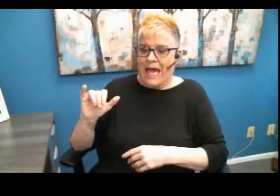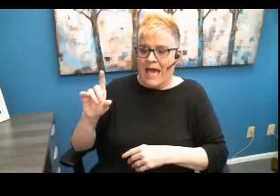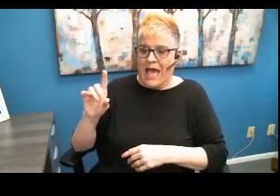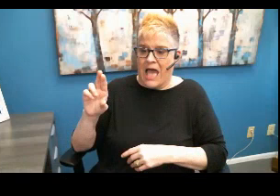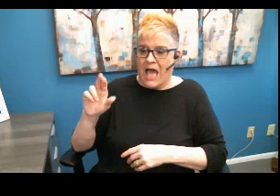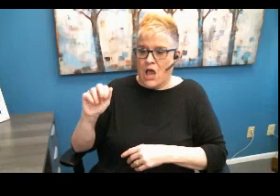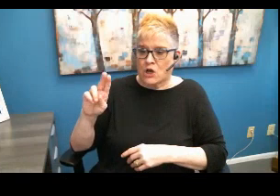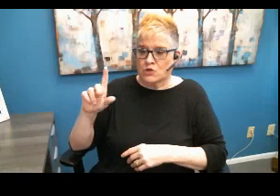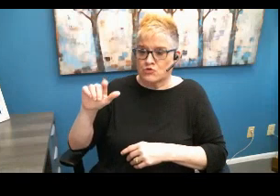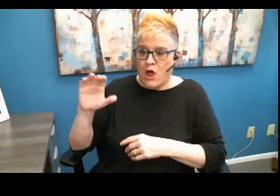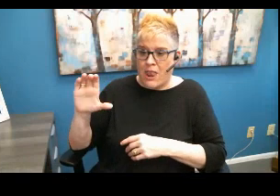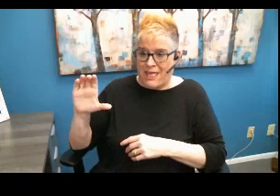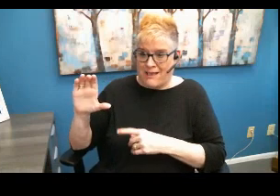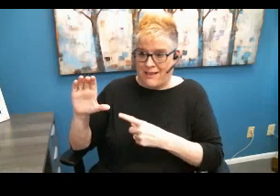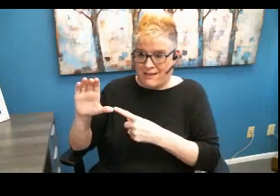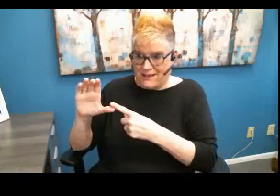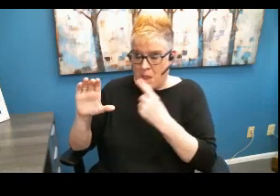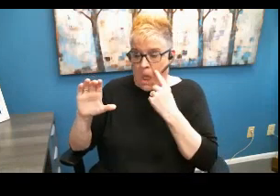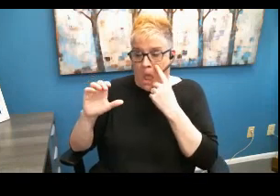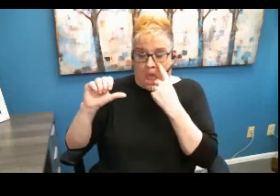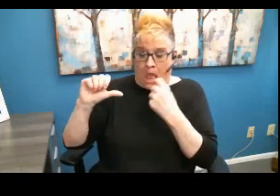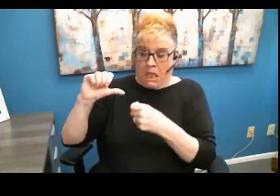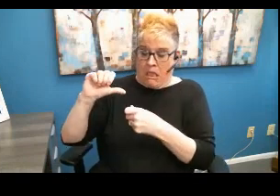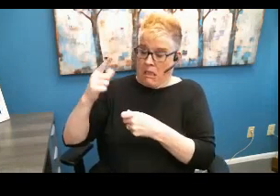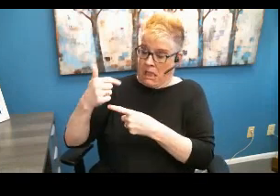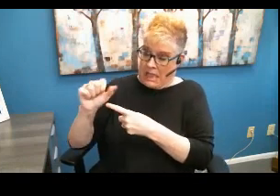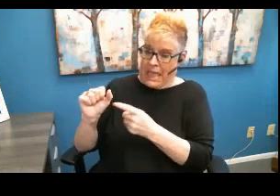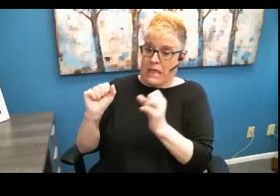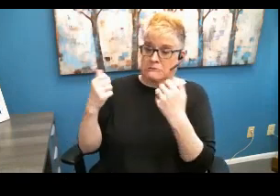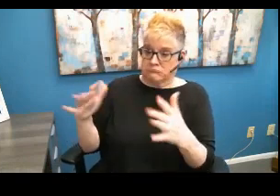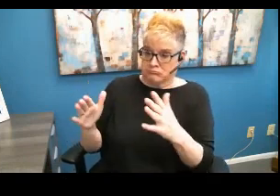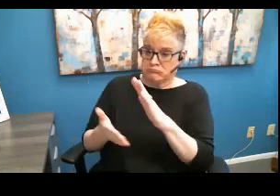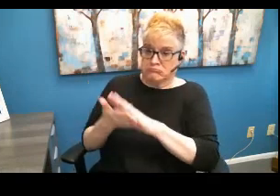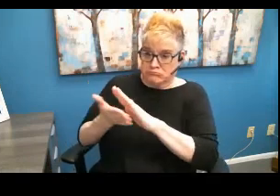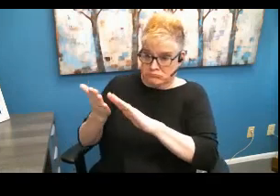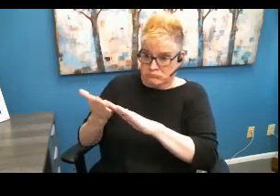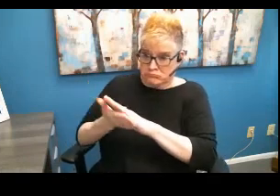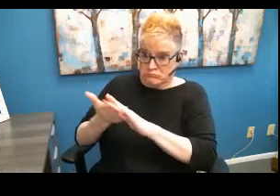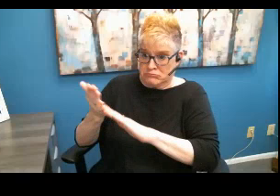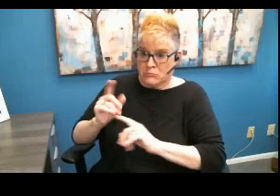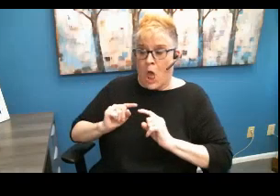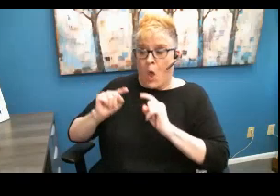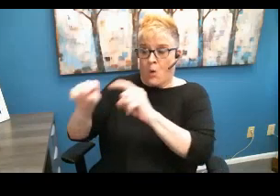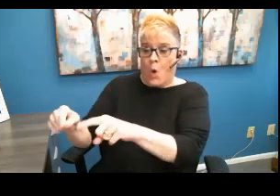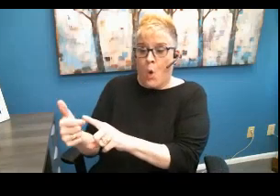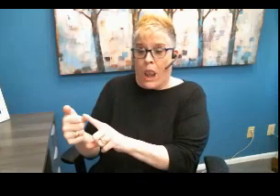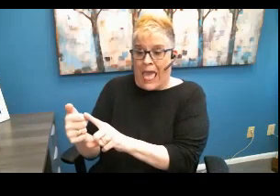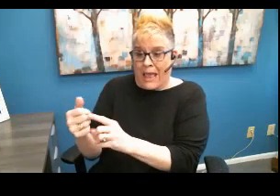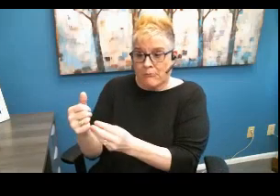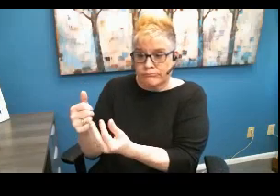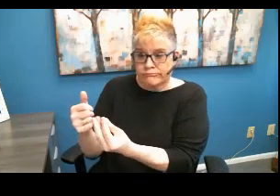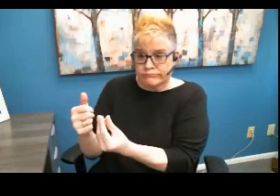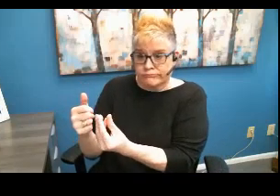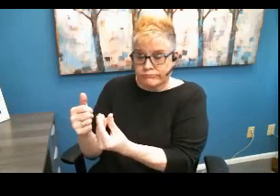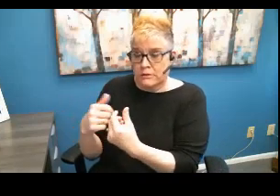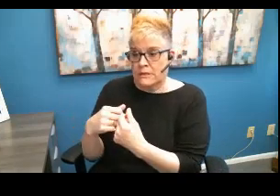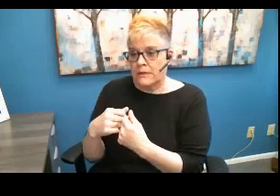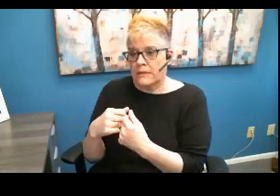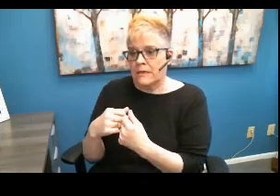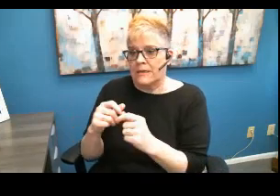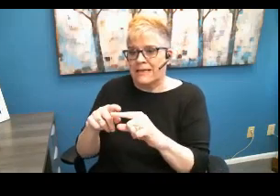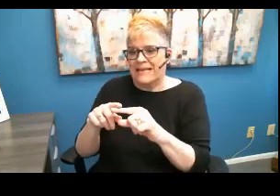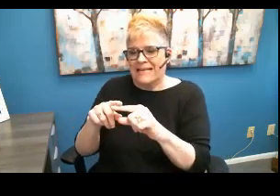So if we say, okay, the gas line's back up and running, let's go and then light our customers back up. Some of it depends